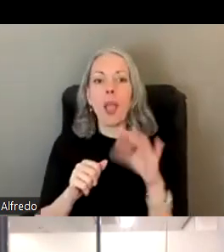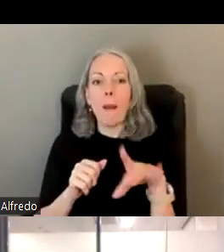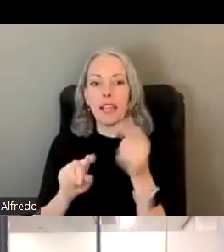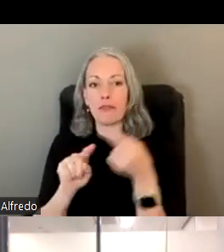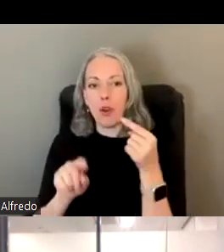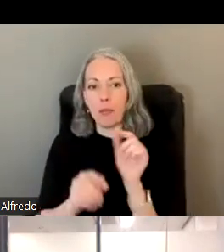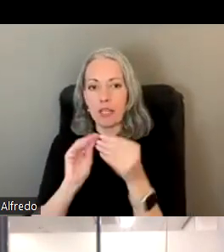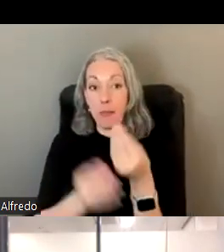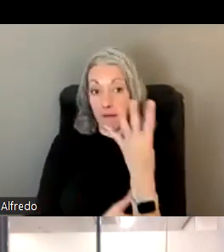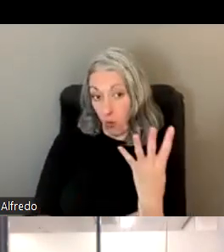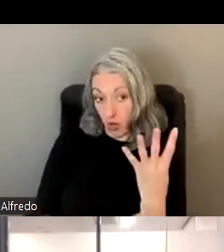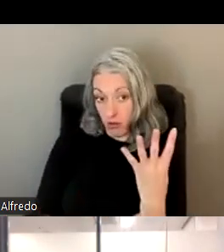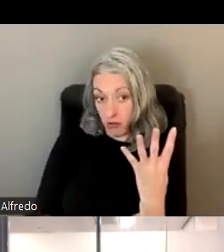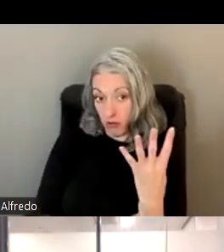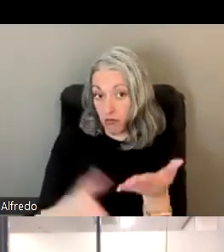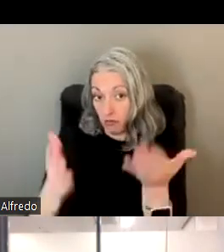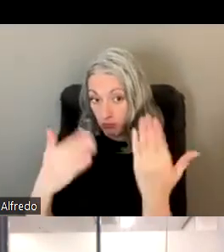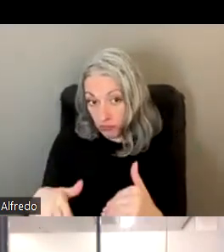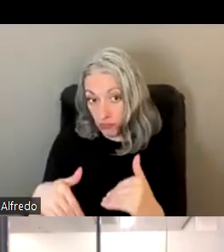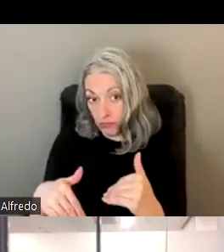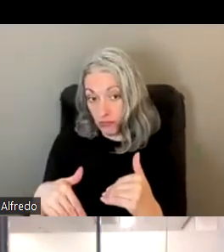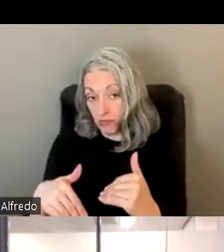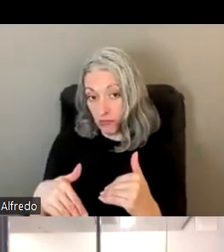number 4.